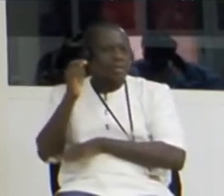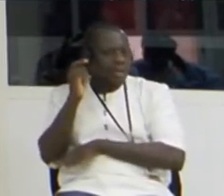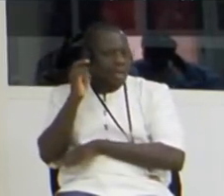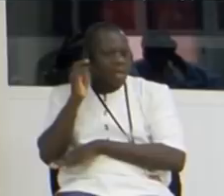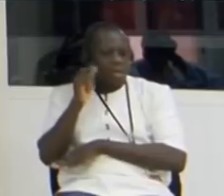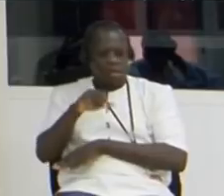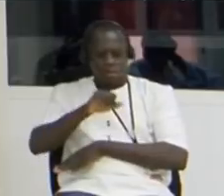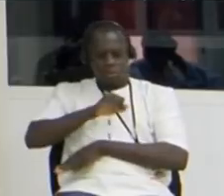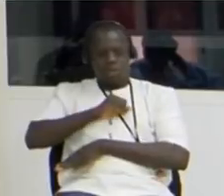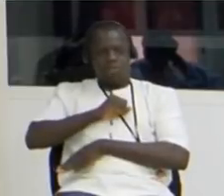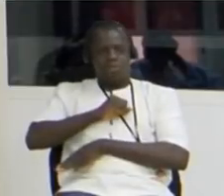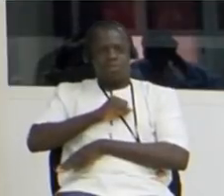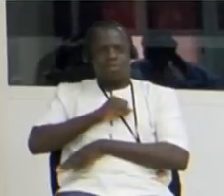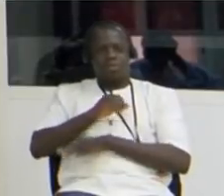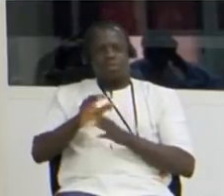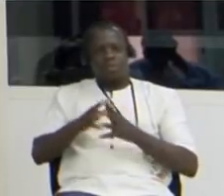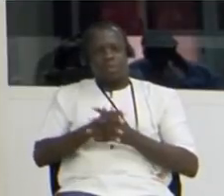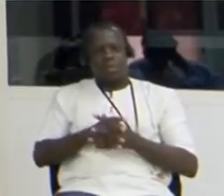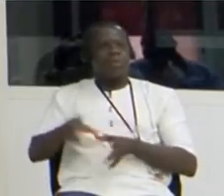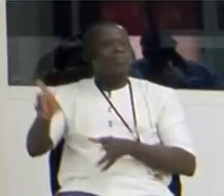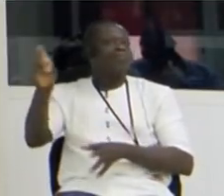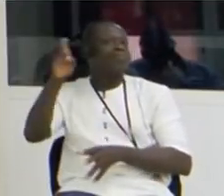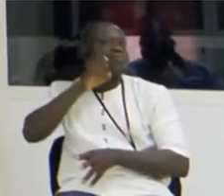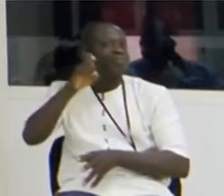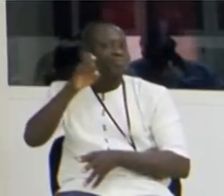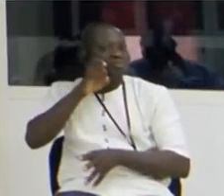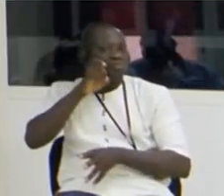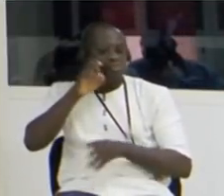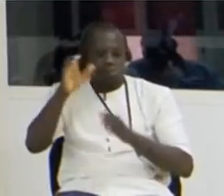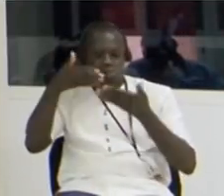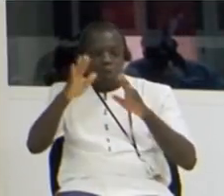was sexually abused.